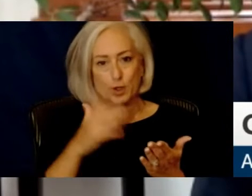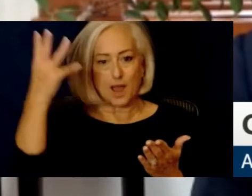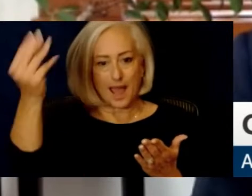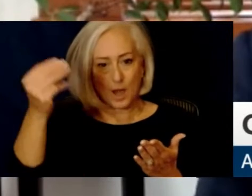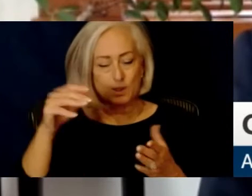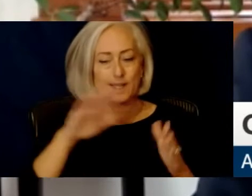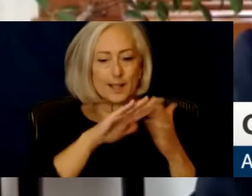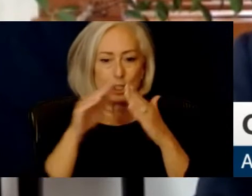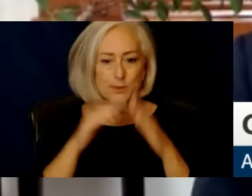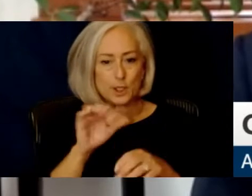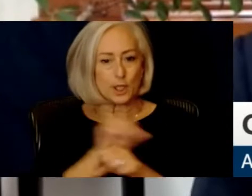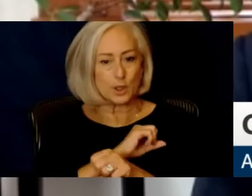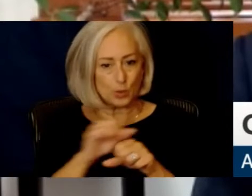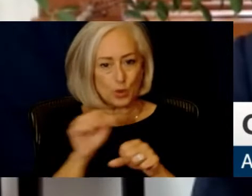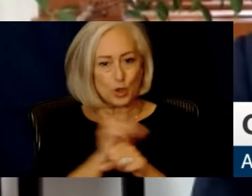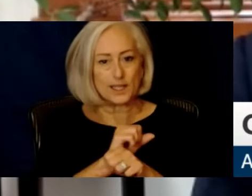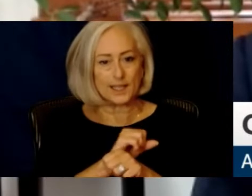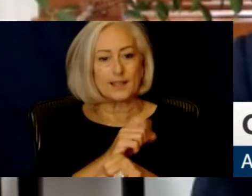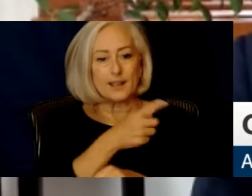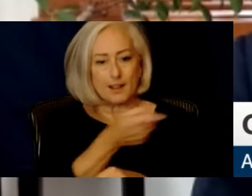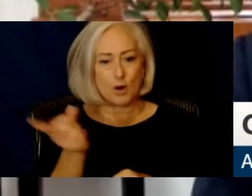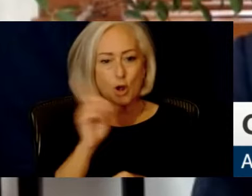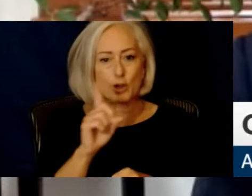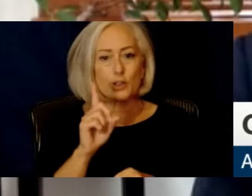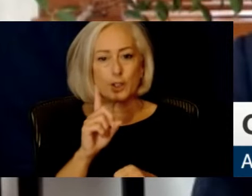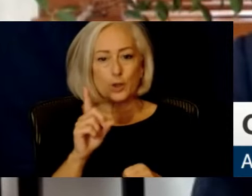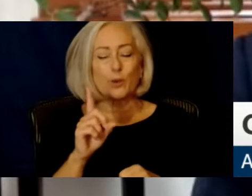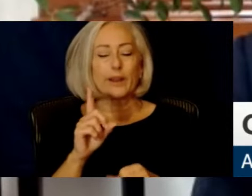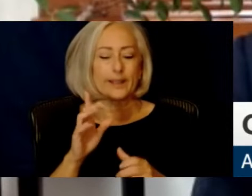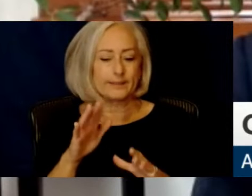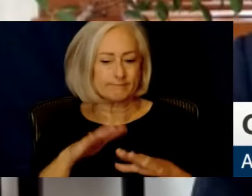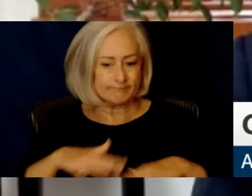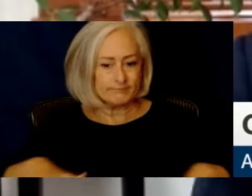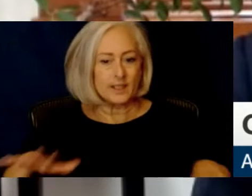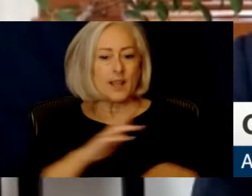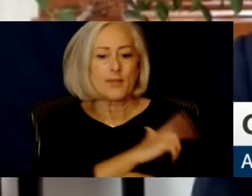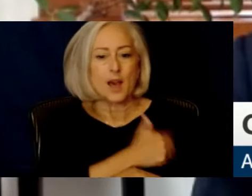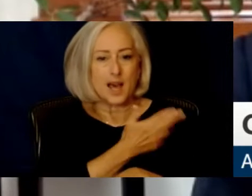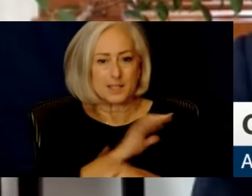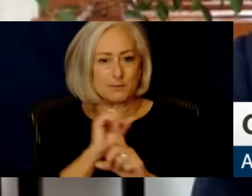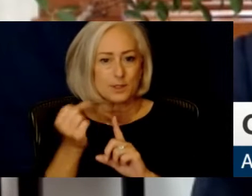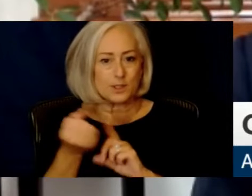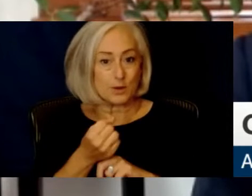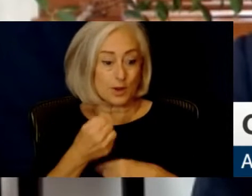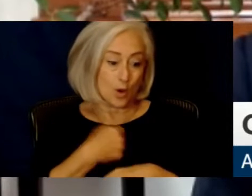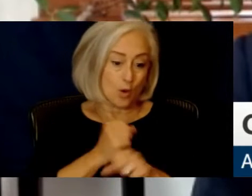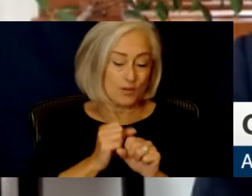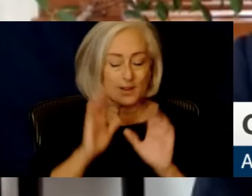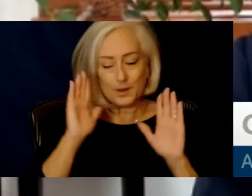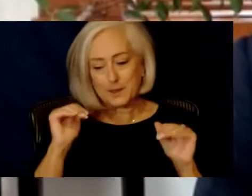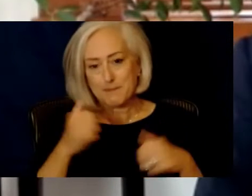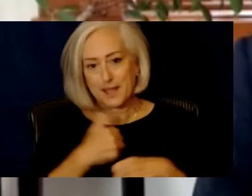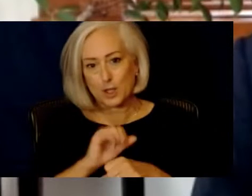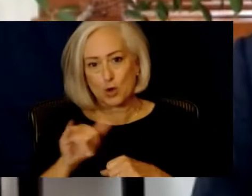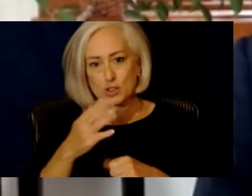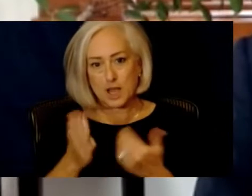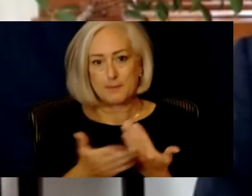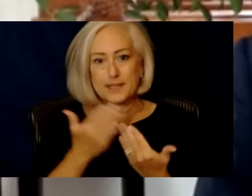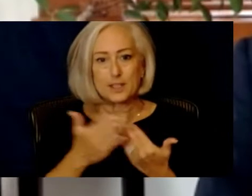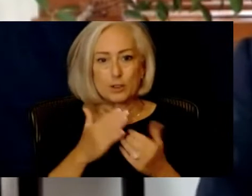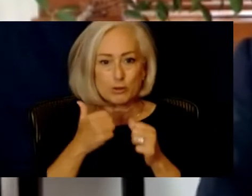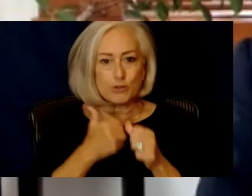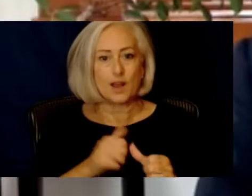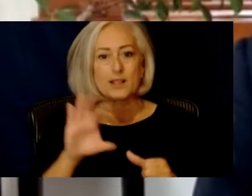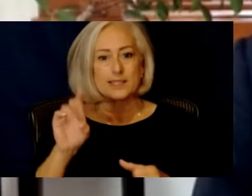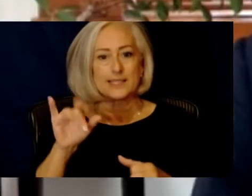working, and to you all in the clinical settings. Hopefully we can make your job a little bit easier by complying with some of the CDC guidance that we're seeing right